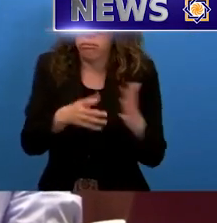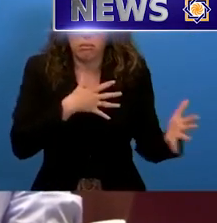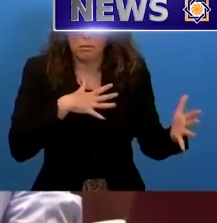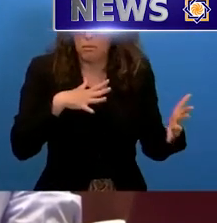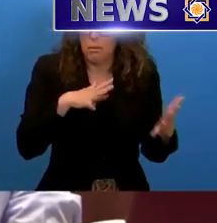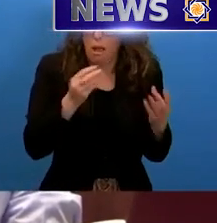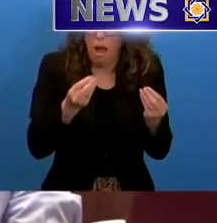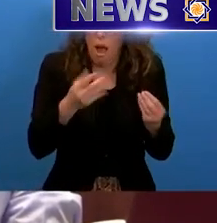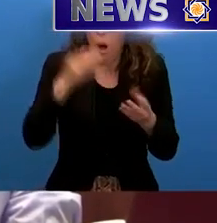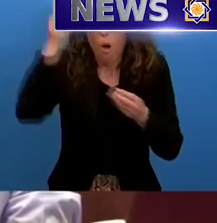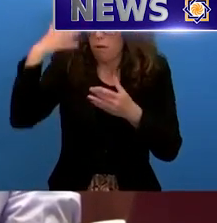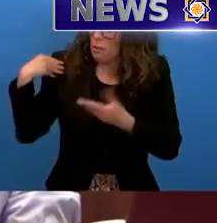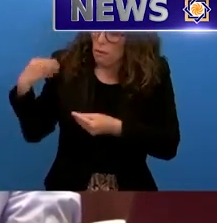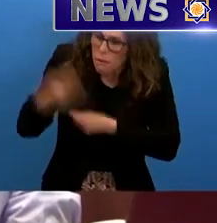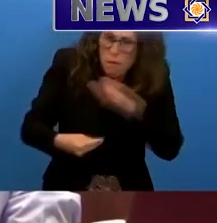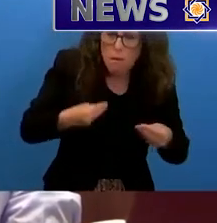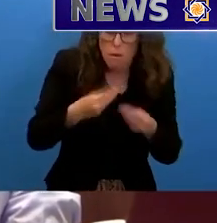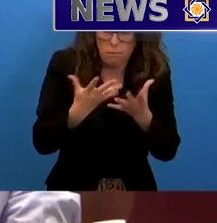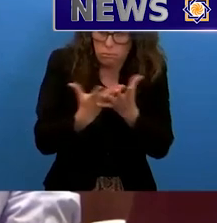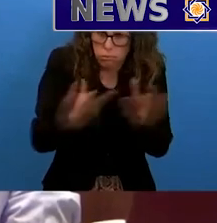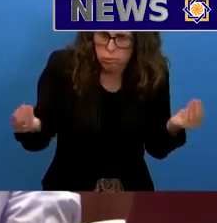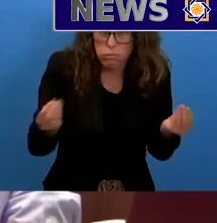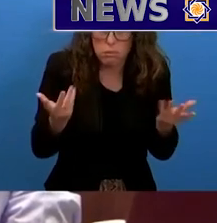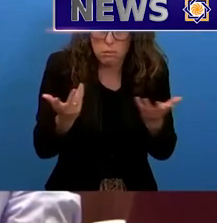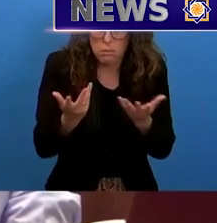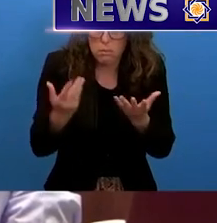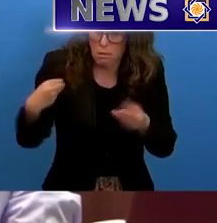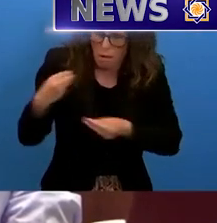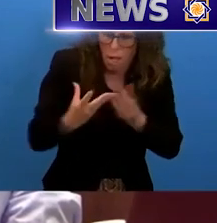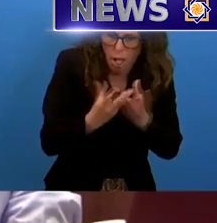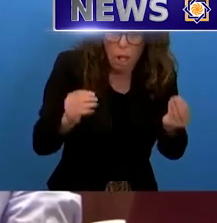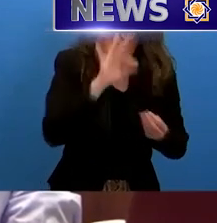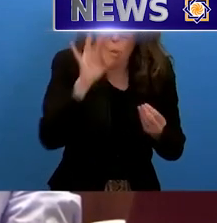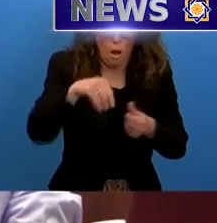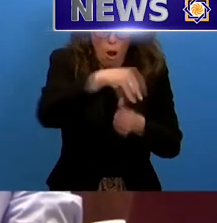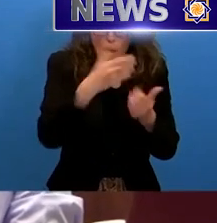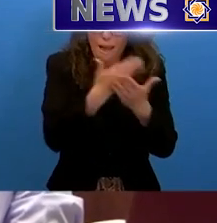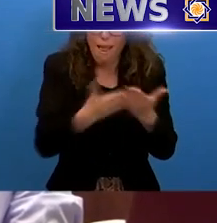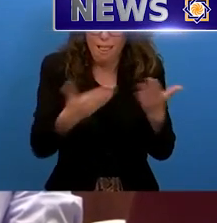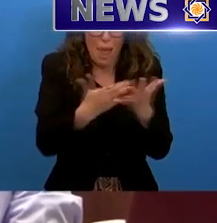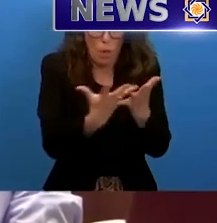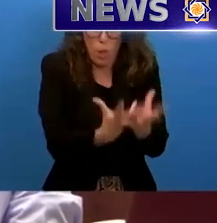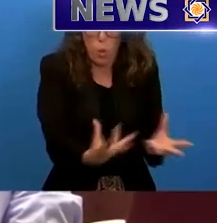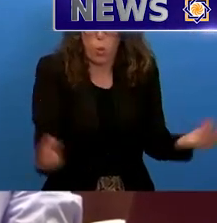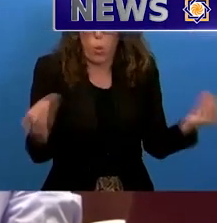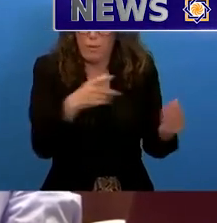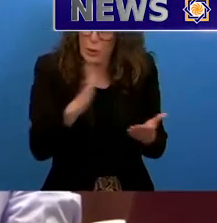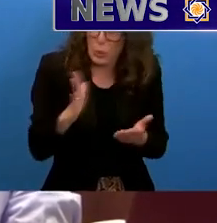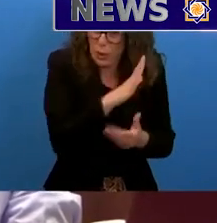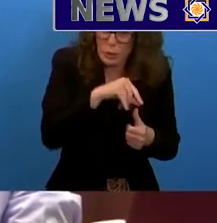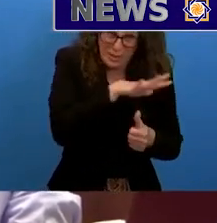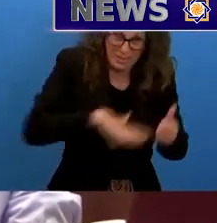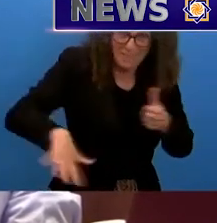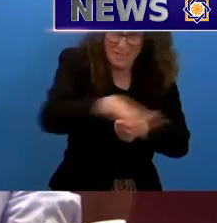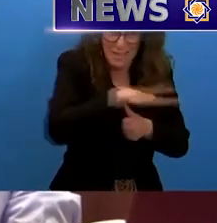racism, the killing of their population is their daily routine. She said and added that this human humiliation should be corrected in their